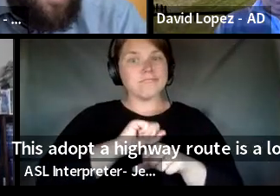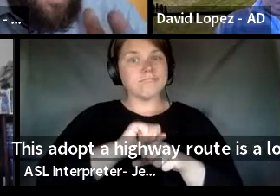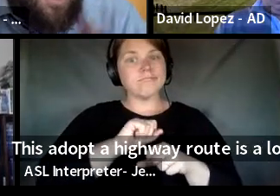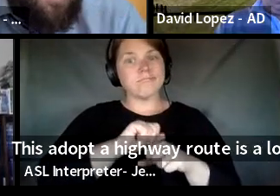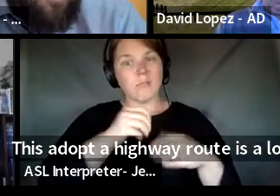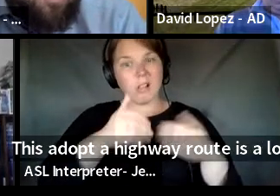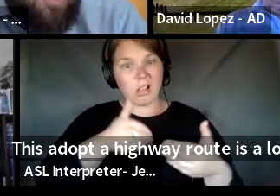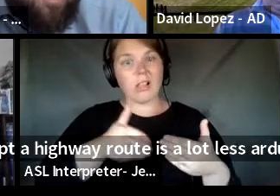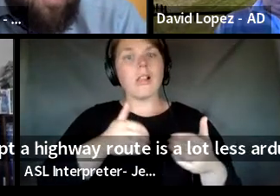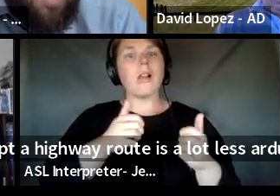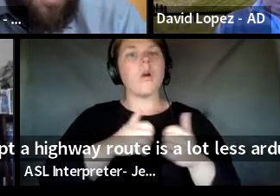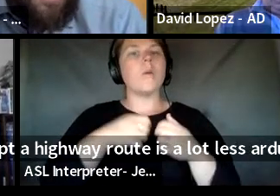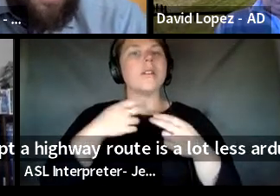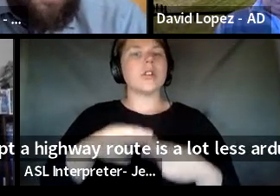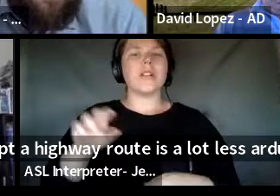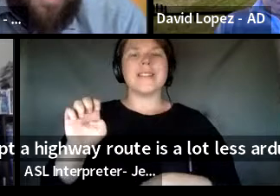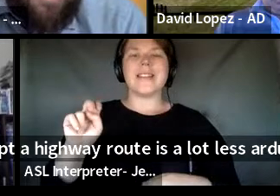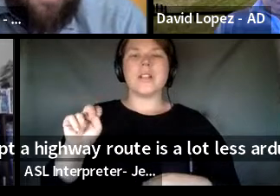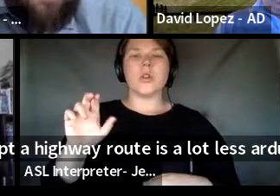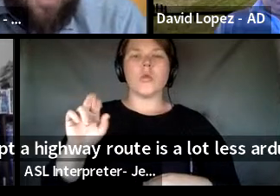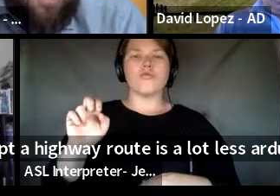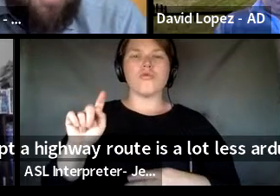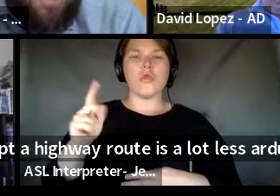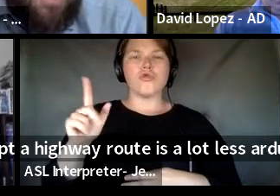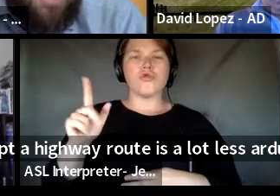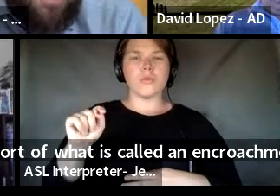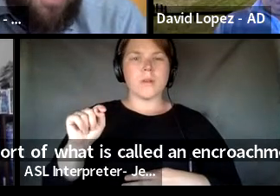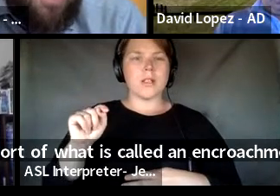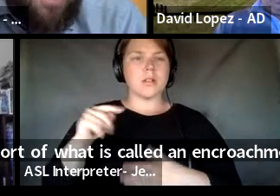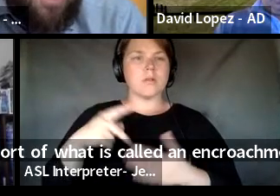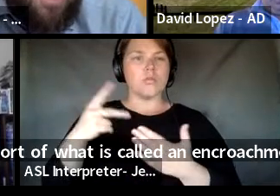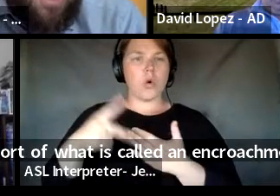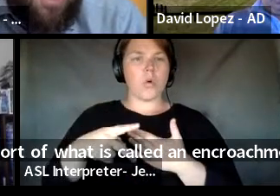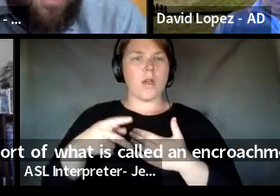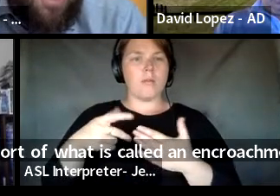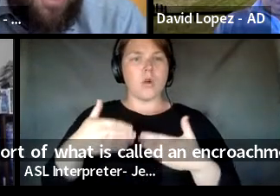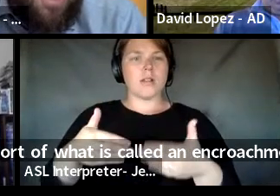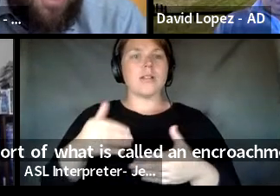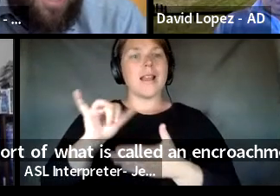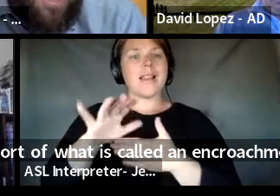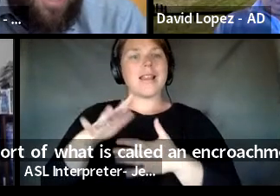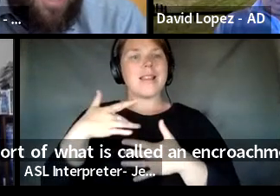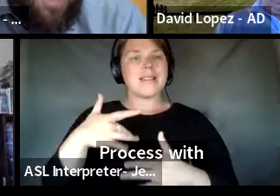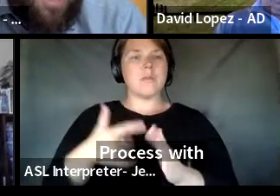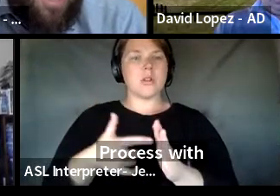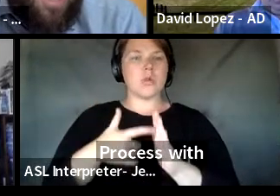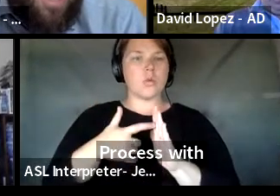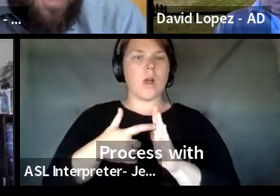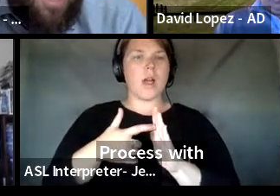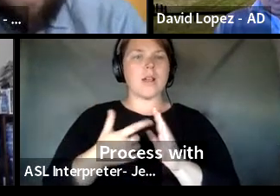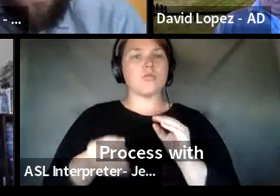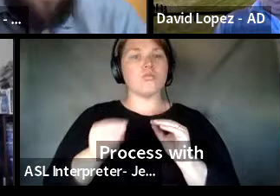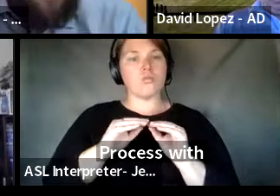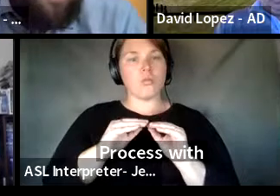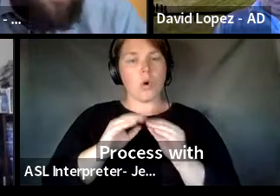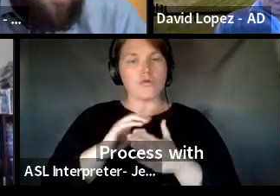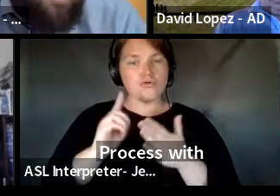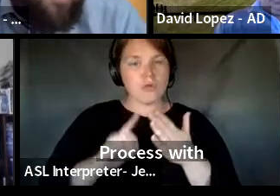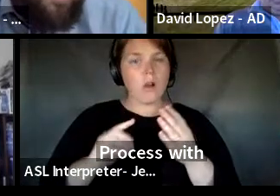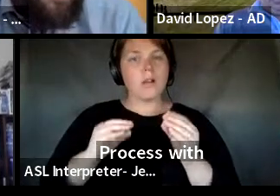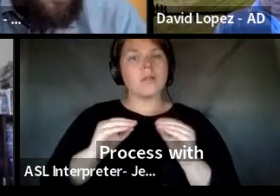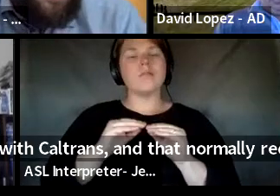what is called an encroachment permit process with Caltrans. And that normally requires like far more drawings, CEQA